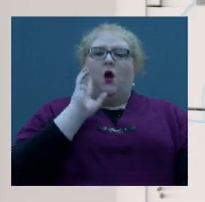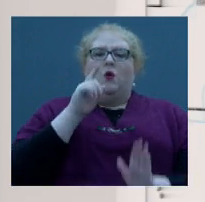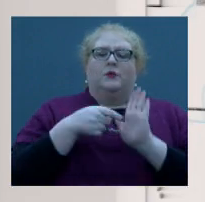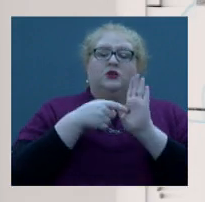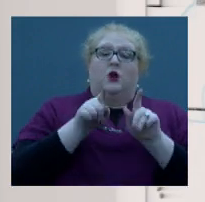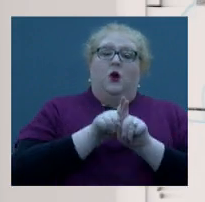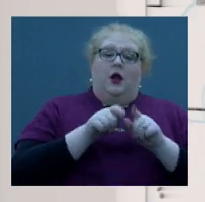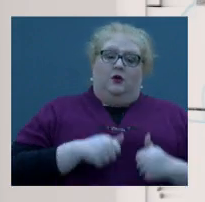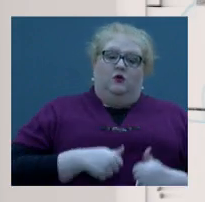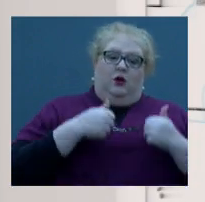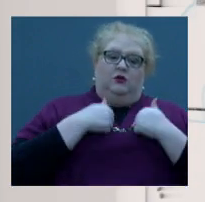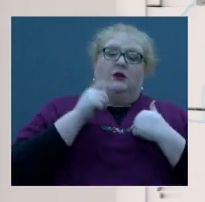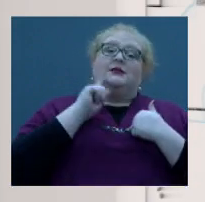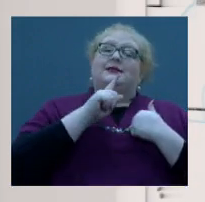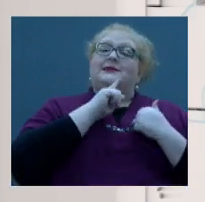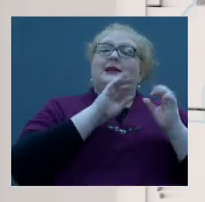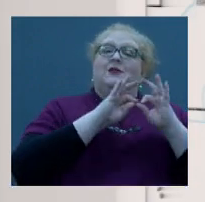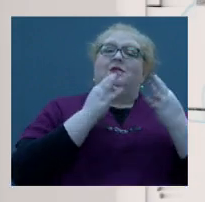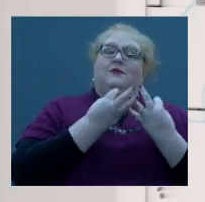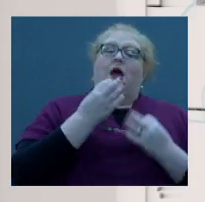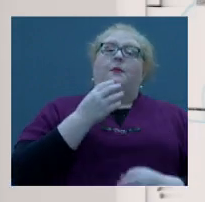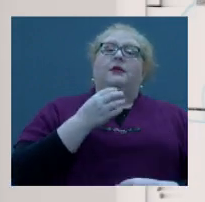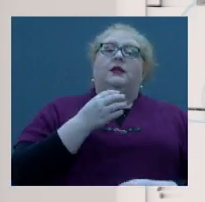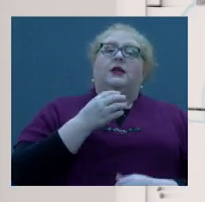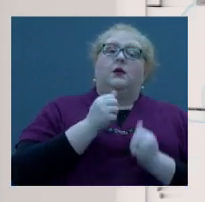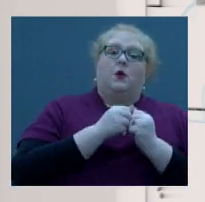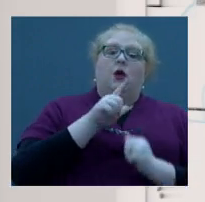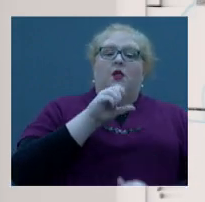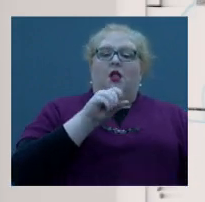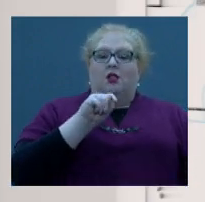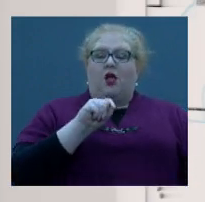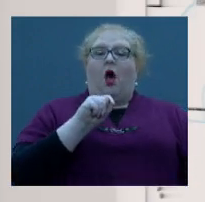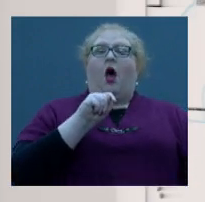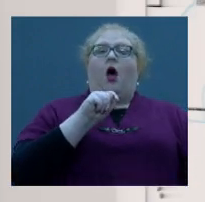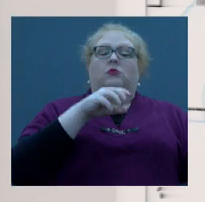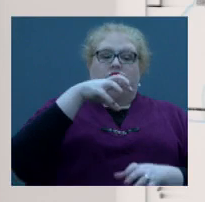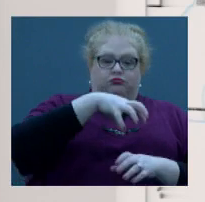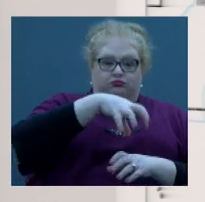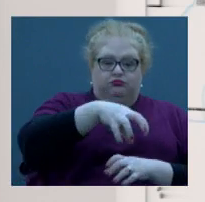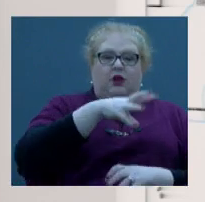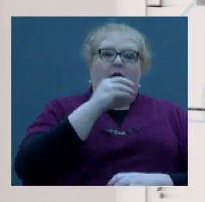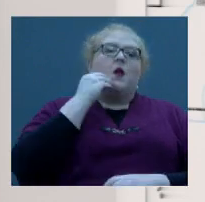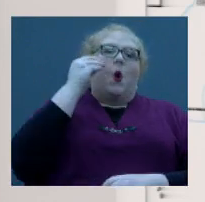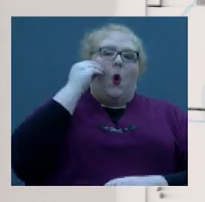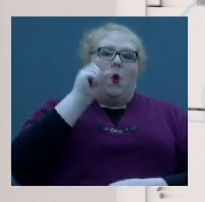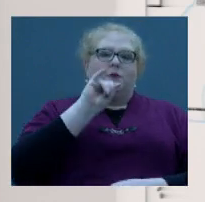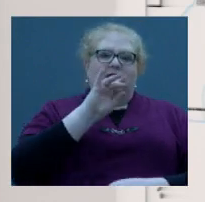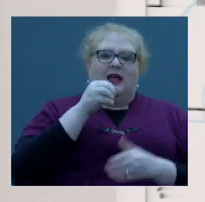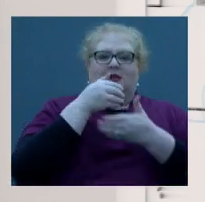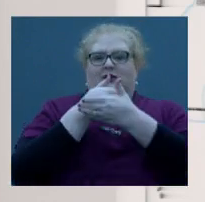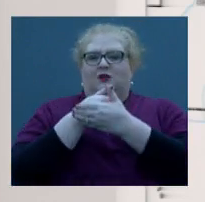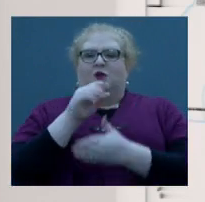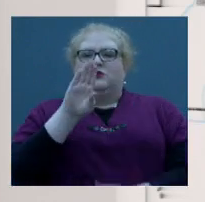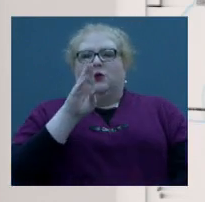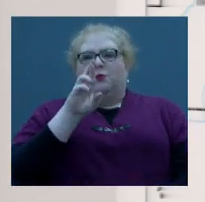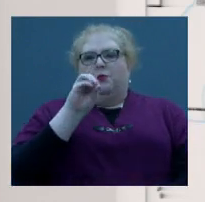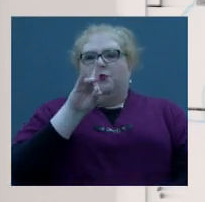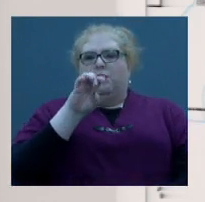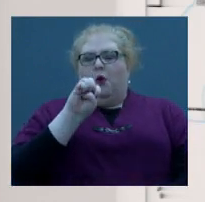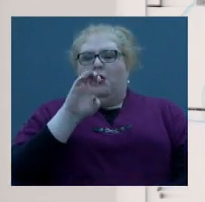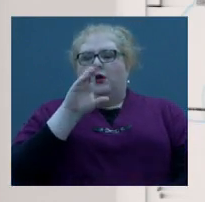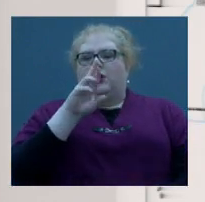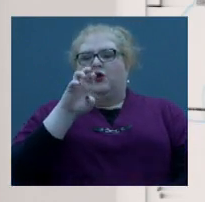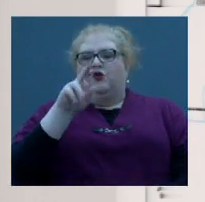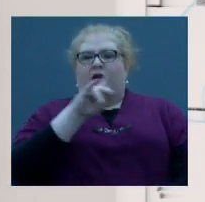would be developed as single-family residential with lot widths and home sizes similar to those in either the Brody Creek and or the Woodlands Edge